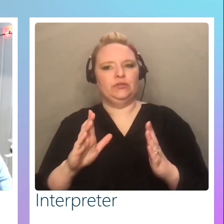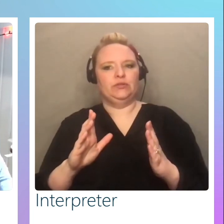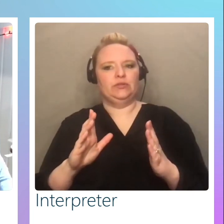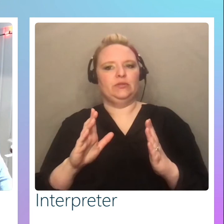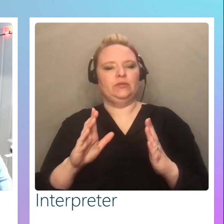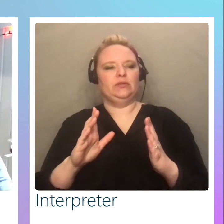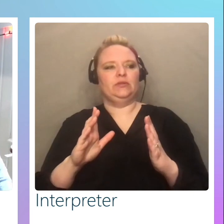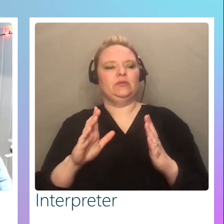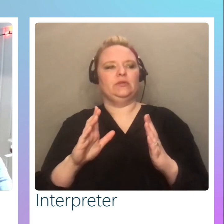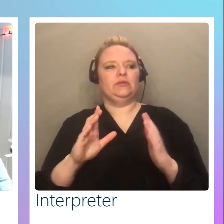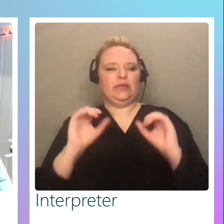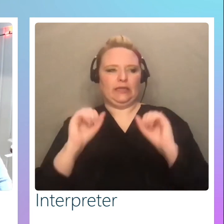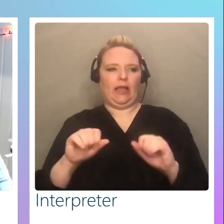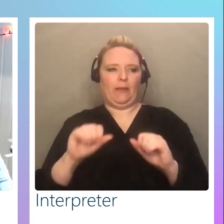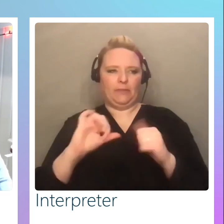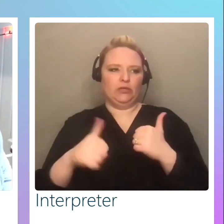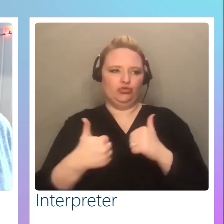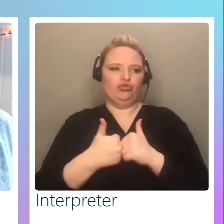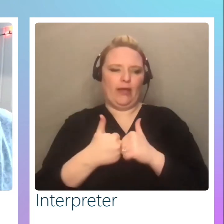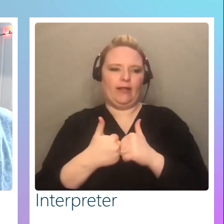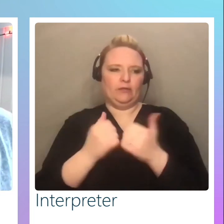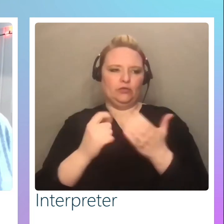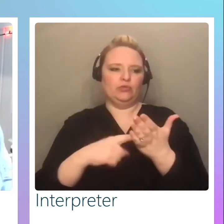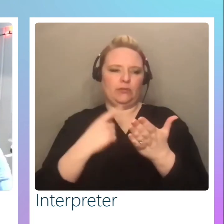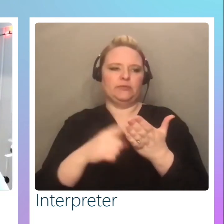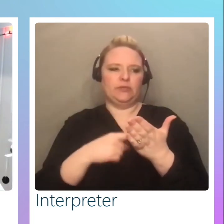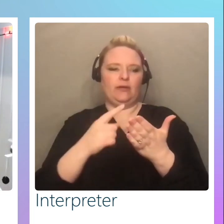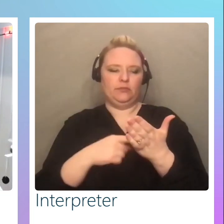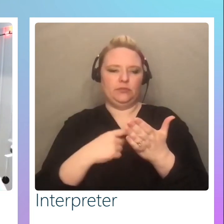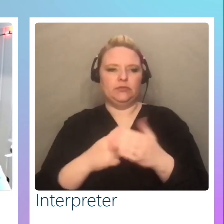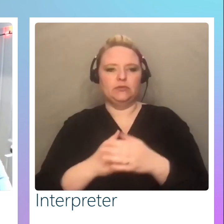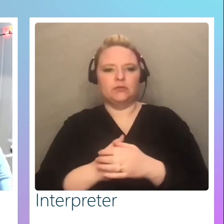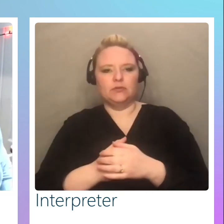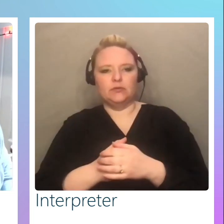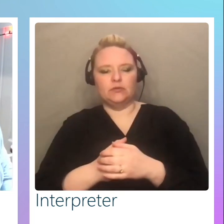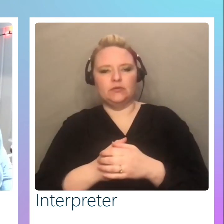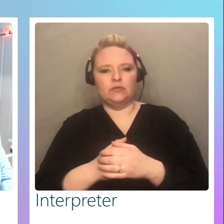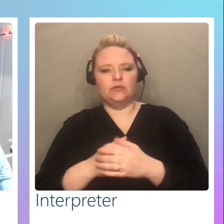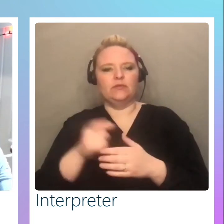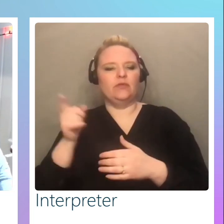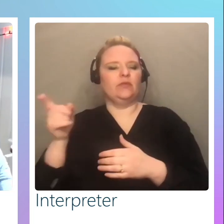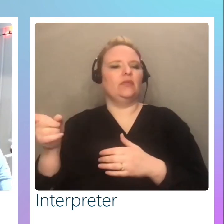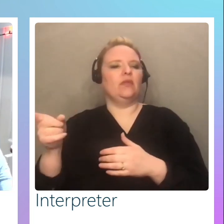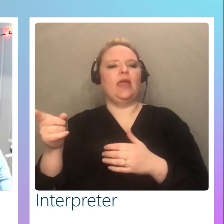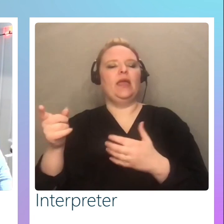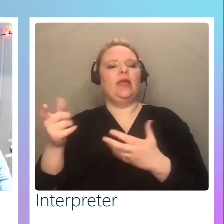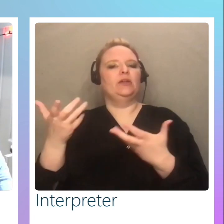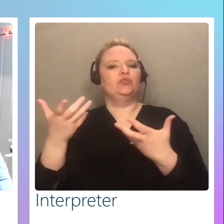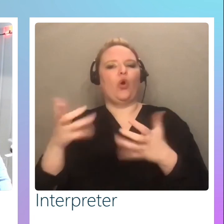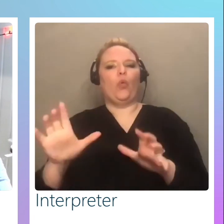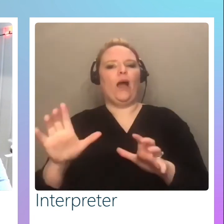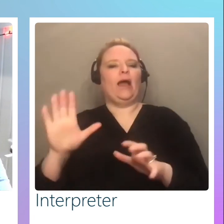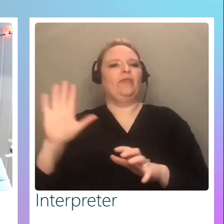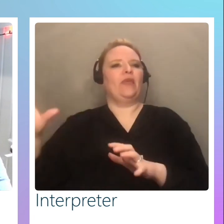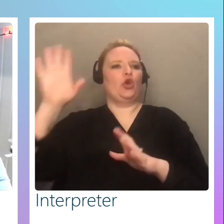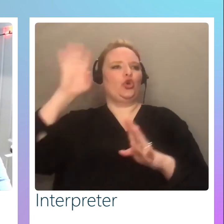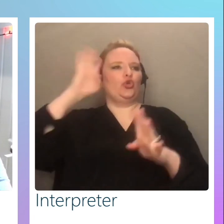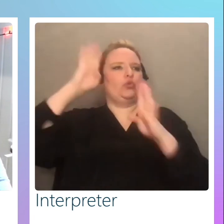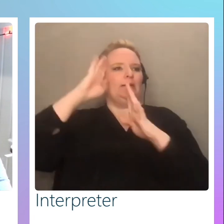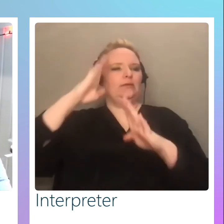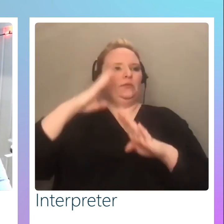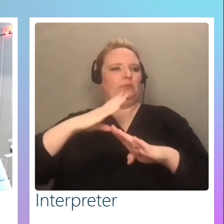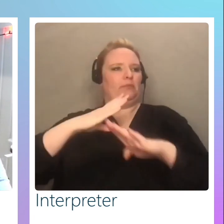can be a challenge in some cases because they don't want their creativity